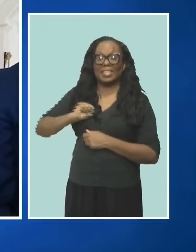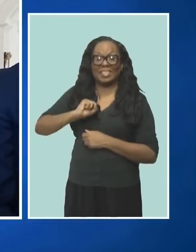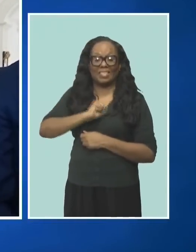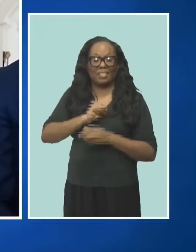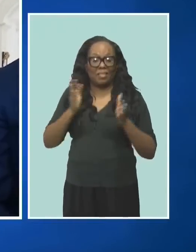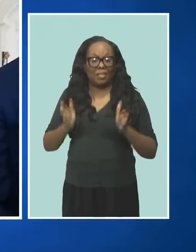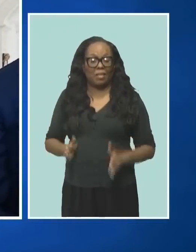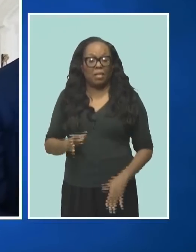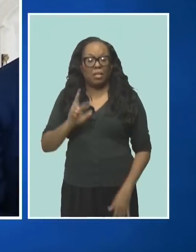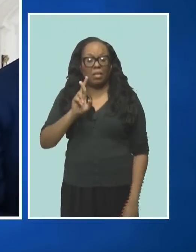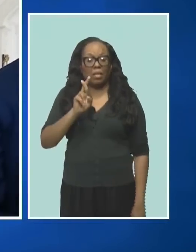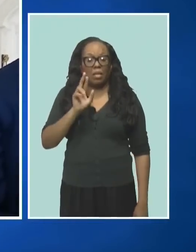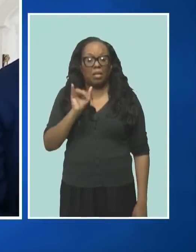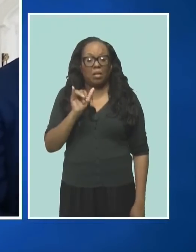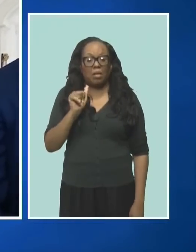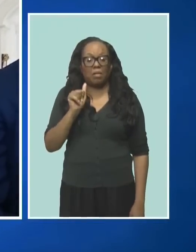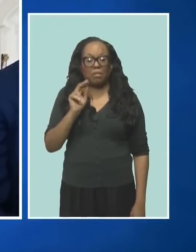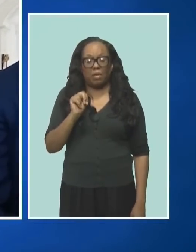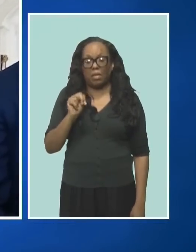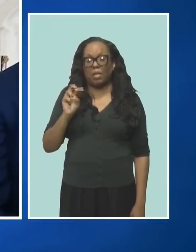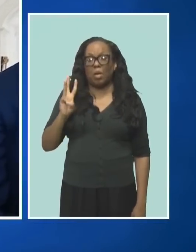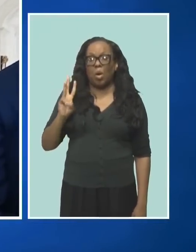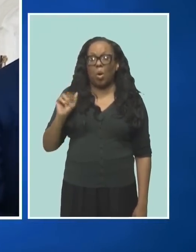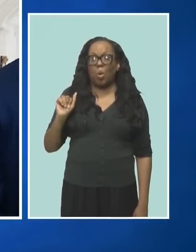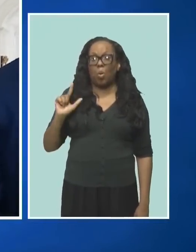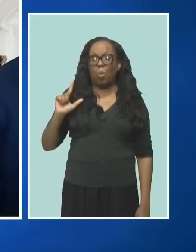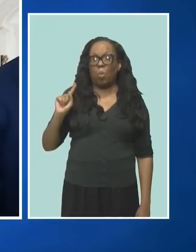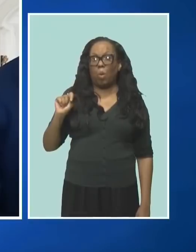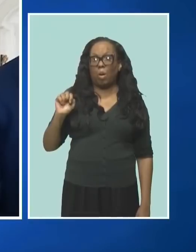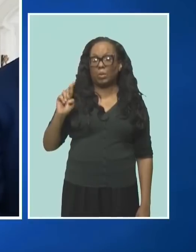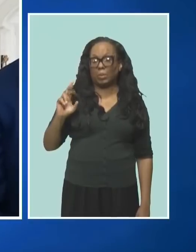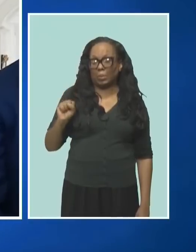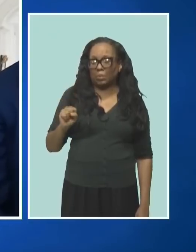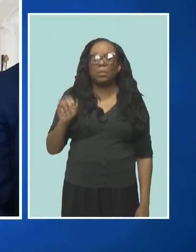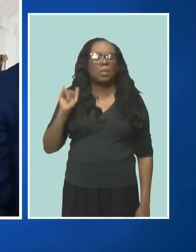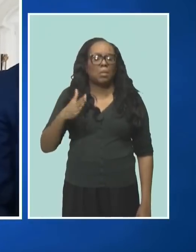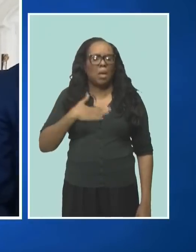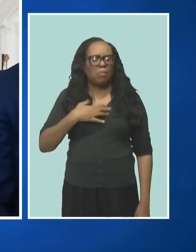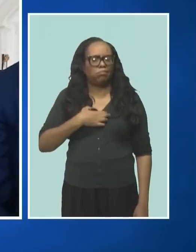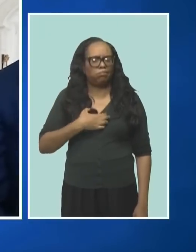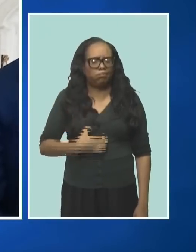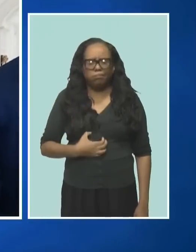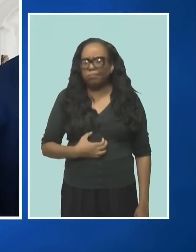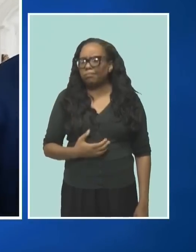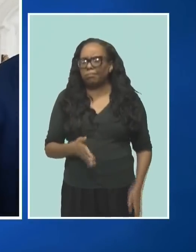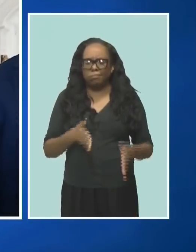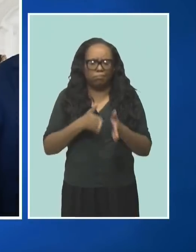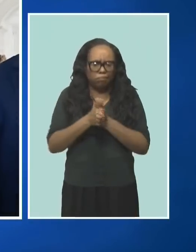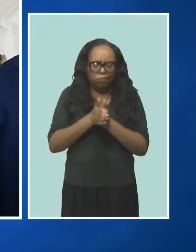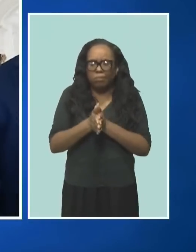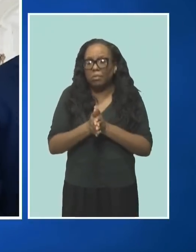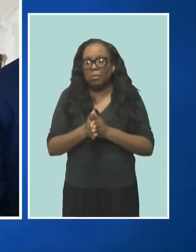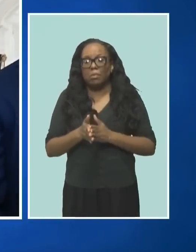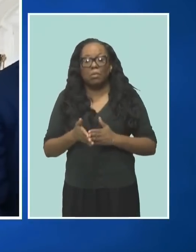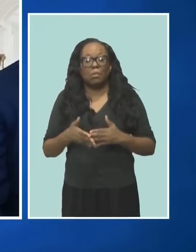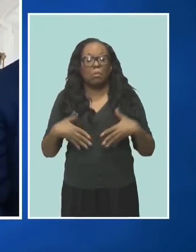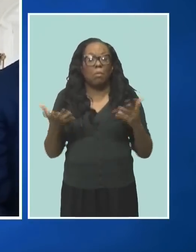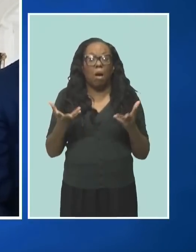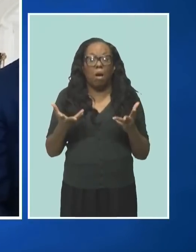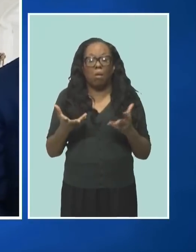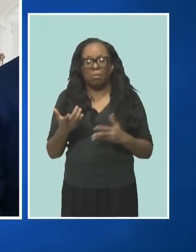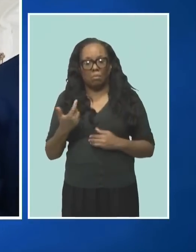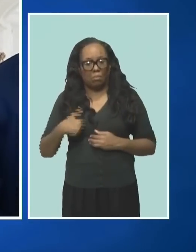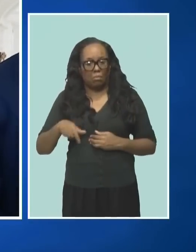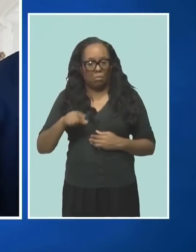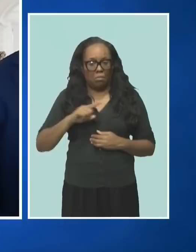case of the people of Barbados. And that has always been my passion, in terms of making sure that we, the people of Barbados,